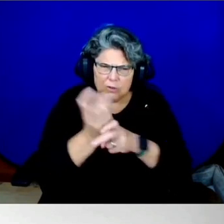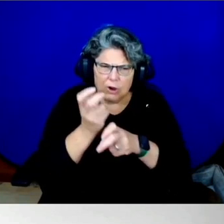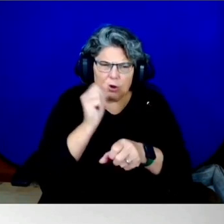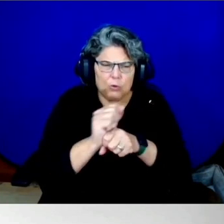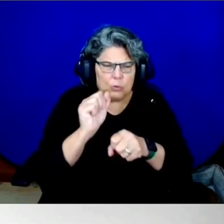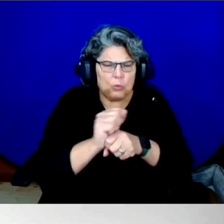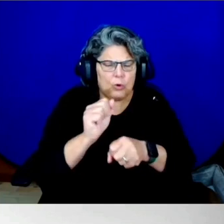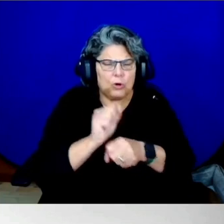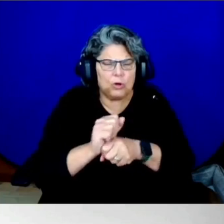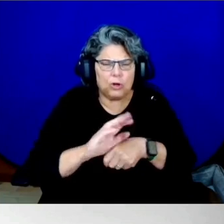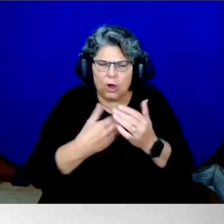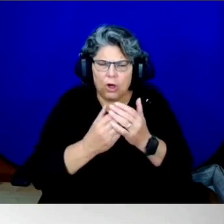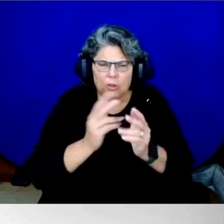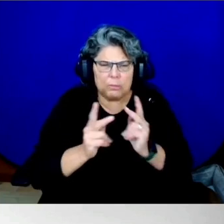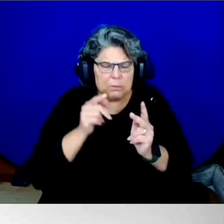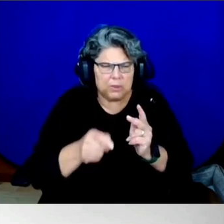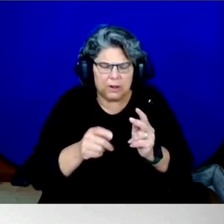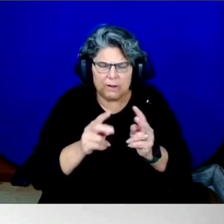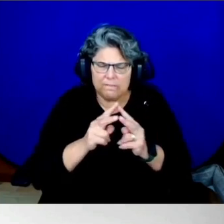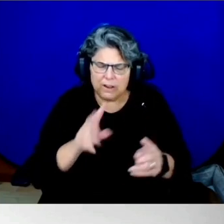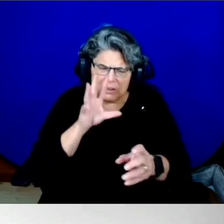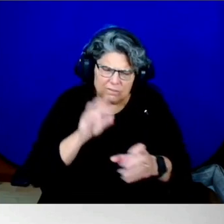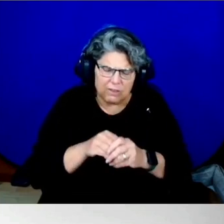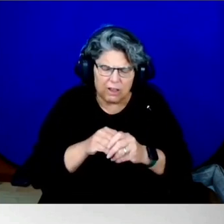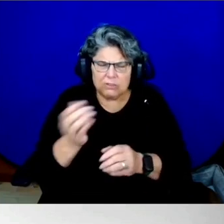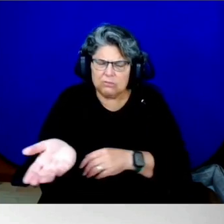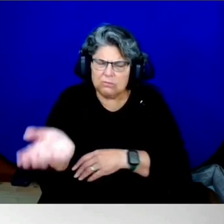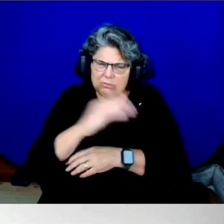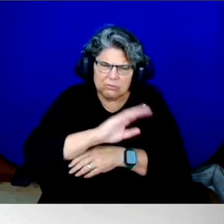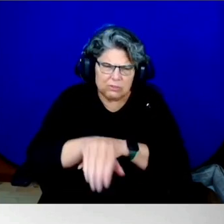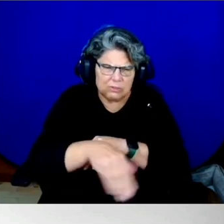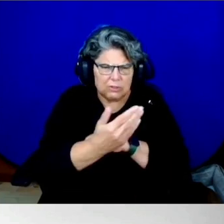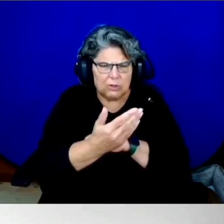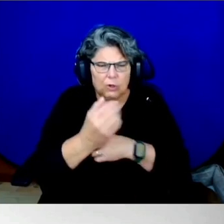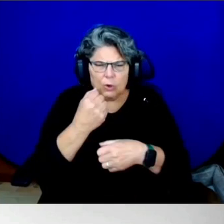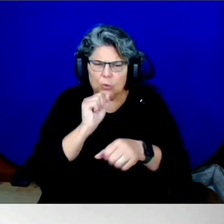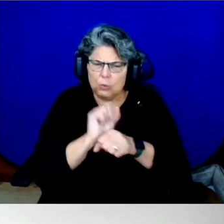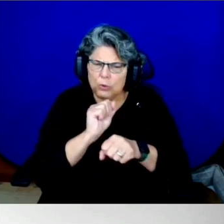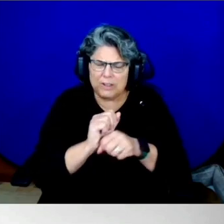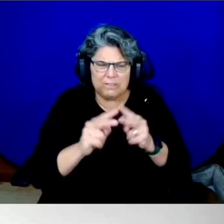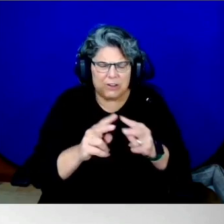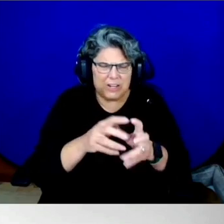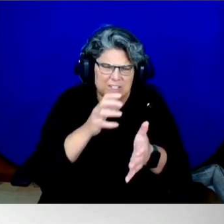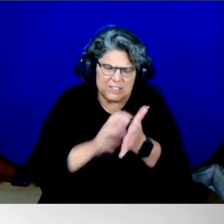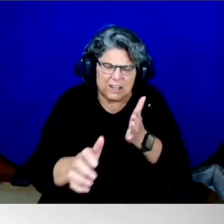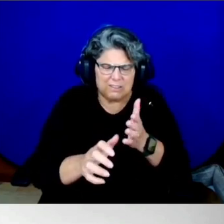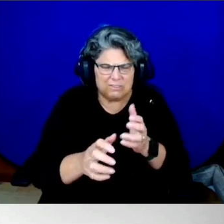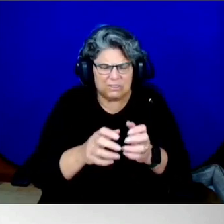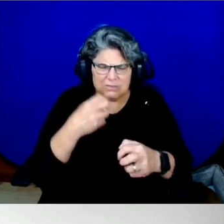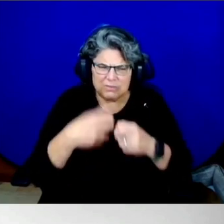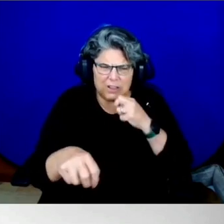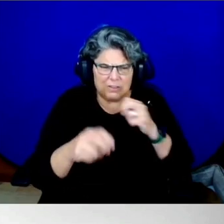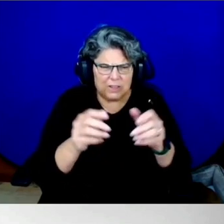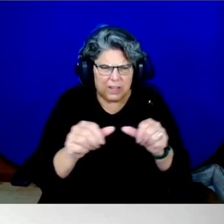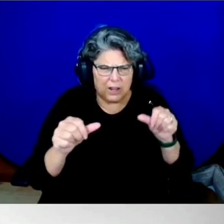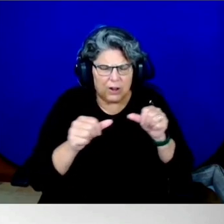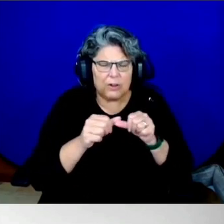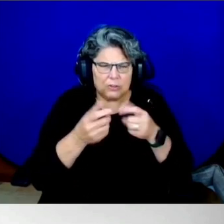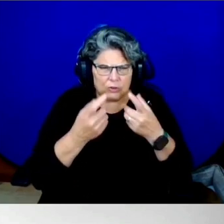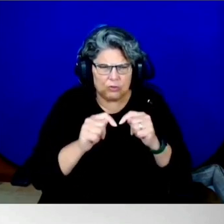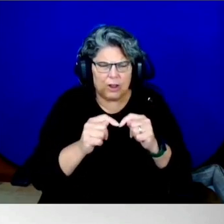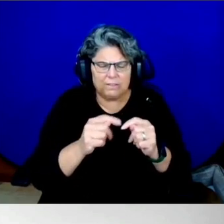crews in there well engaged, day and night, working in this really tough terrain to try to find a good spot to stop that fire up